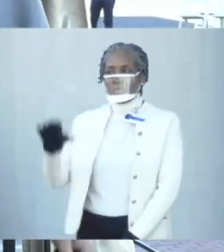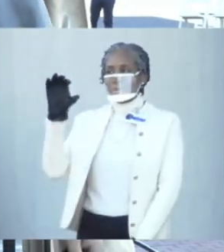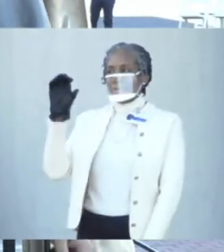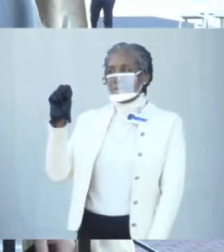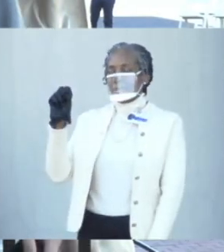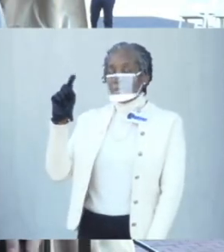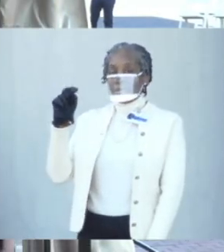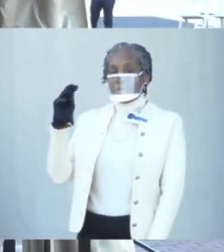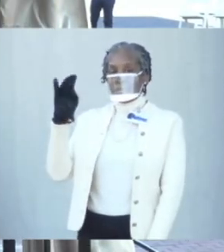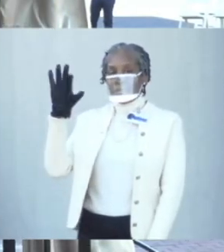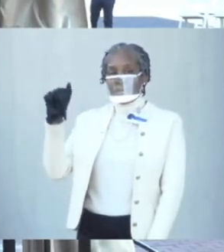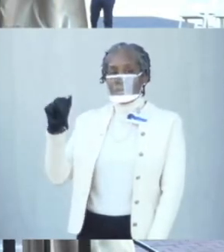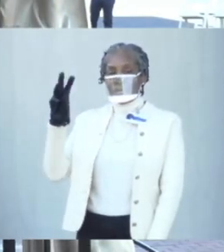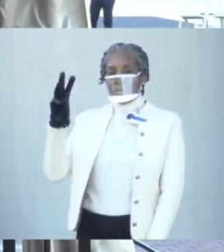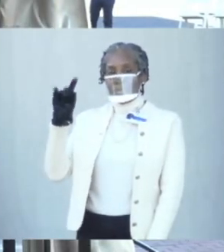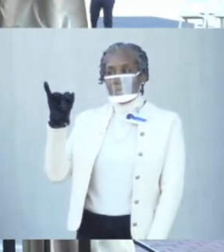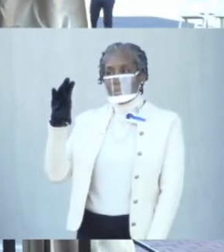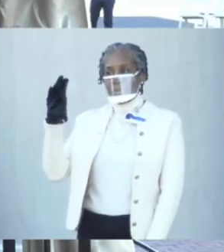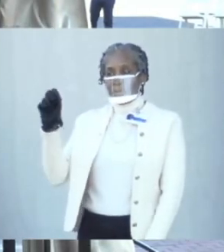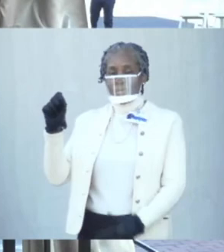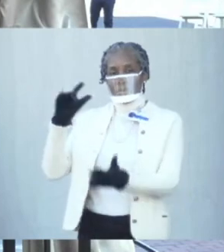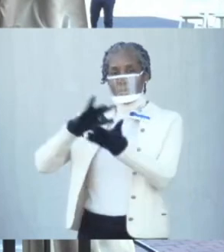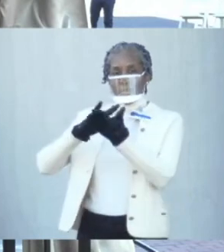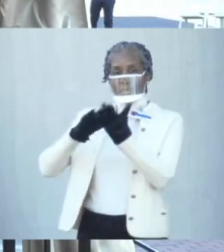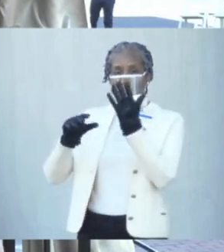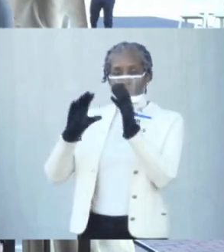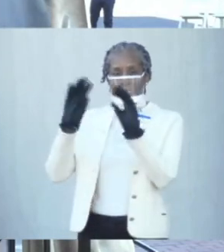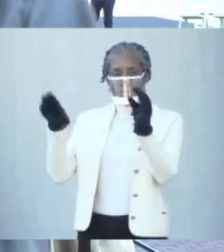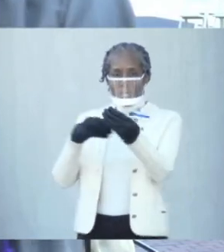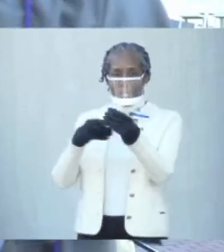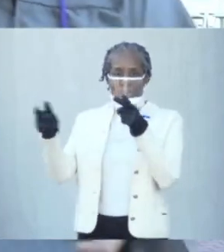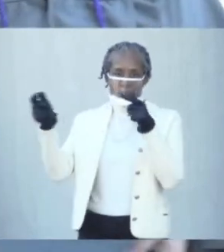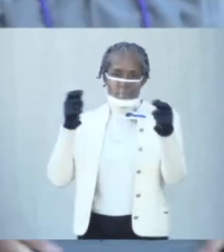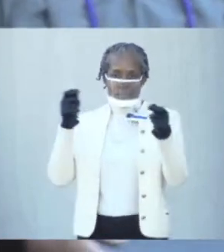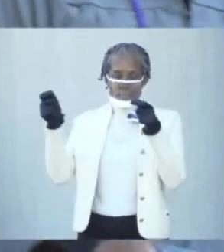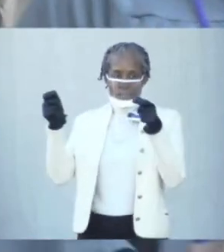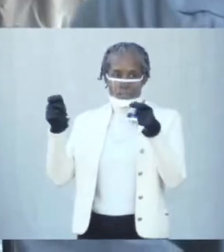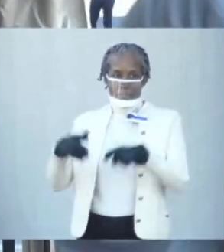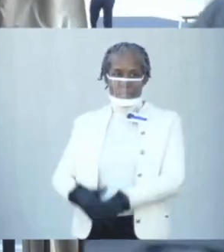Tamara Williams, Medical Office Administration.